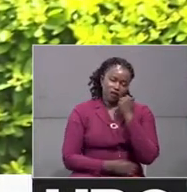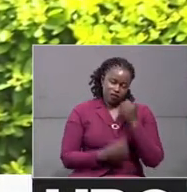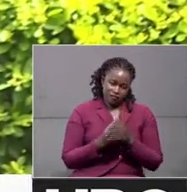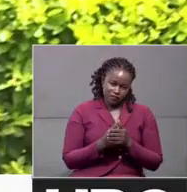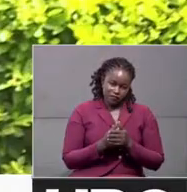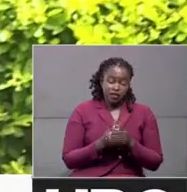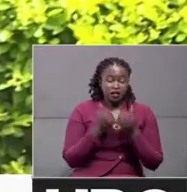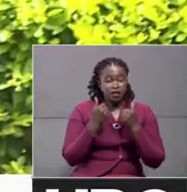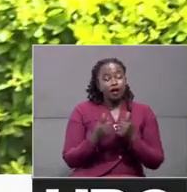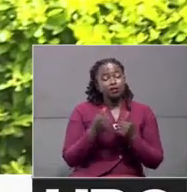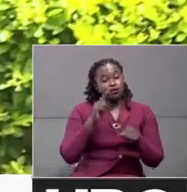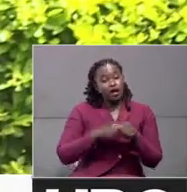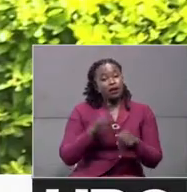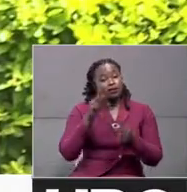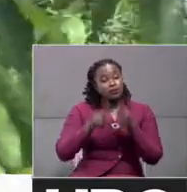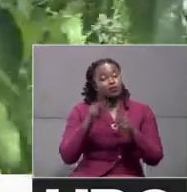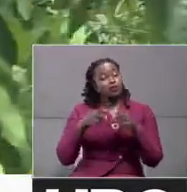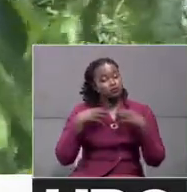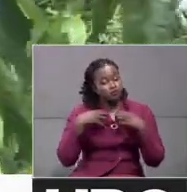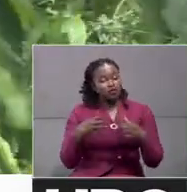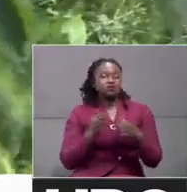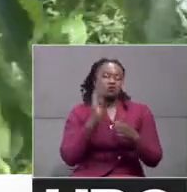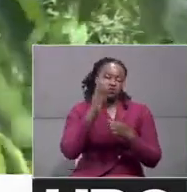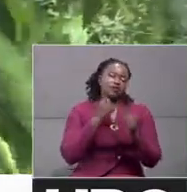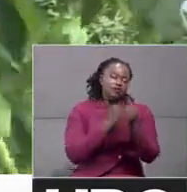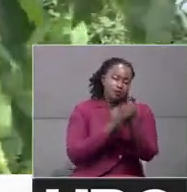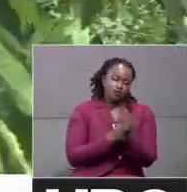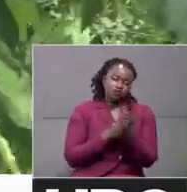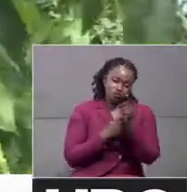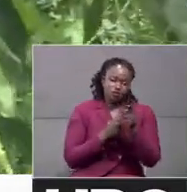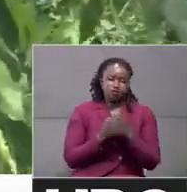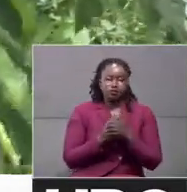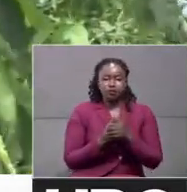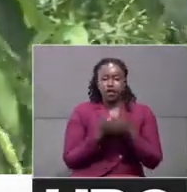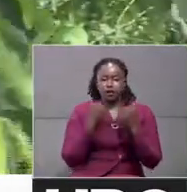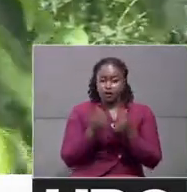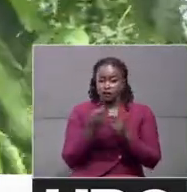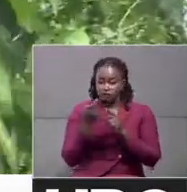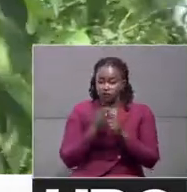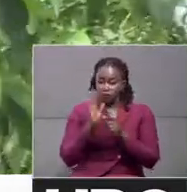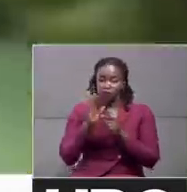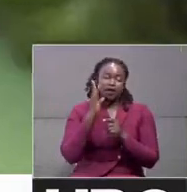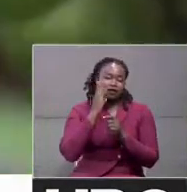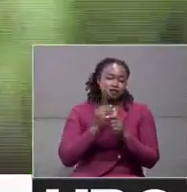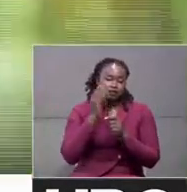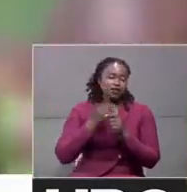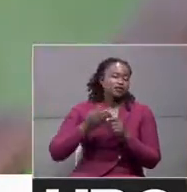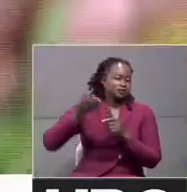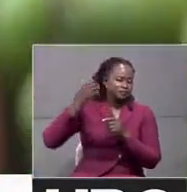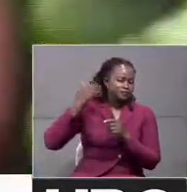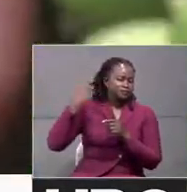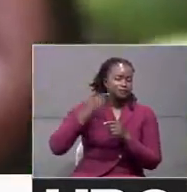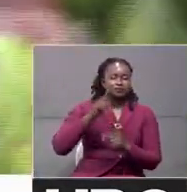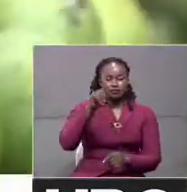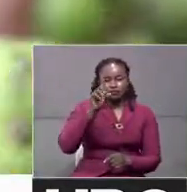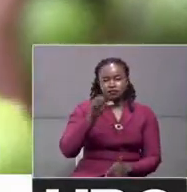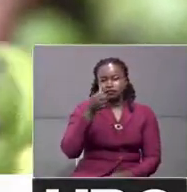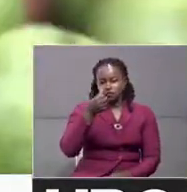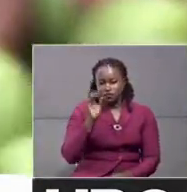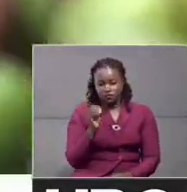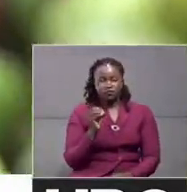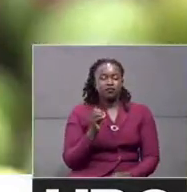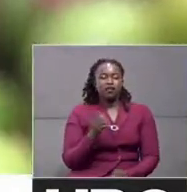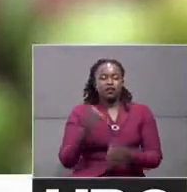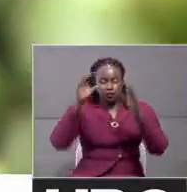bwe wama rakufa mbwavu baga genda kuwa gira. Drawing from his experiences dating back to the 1960s, the